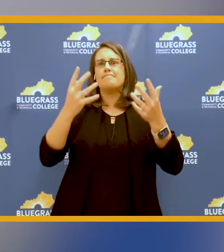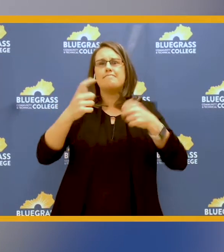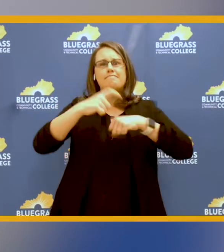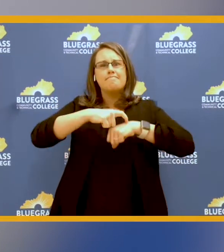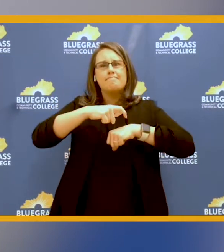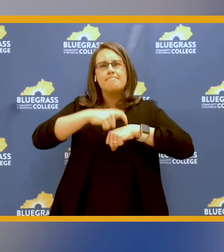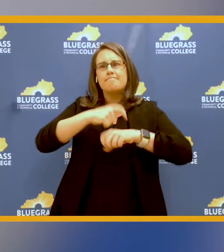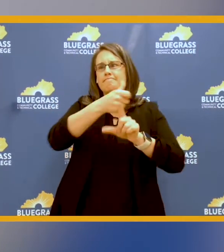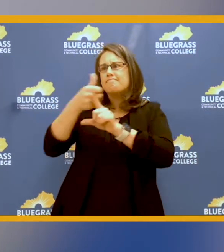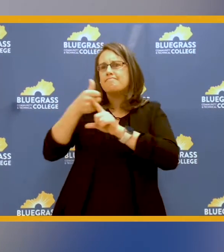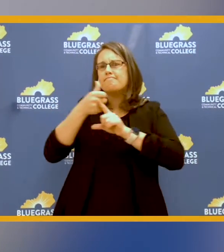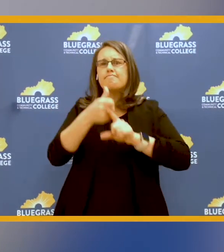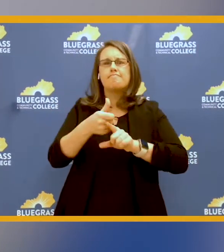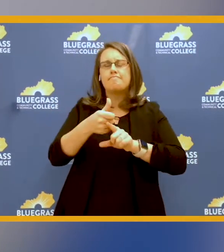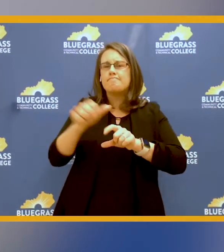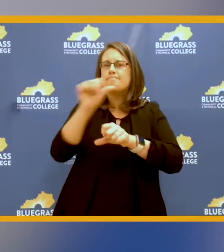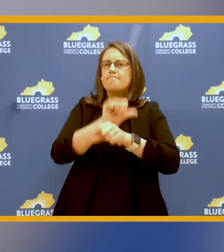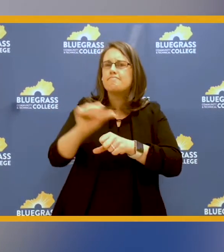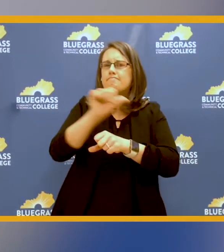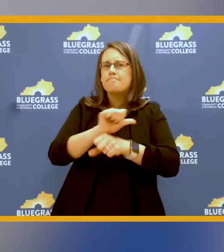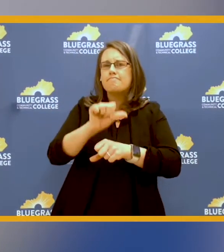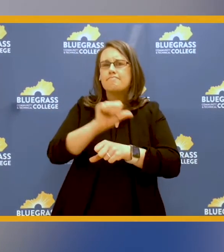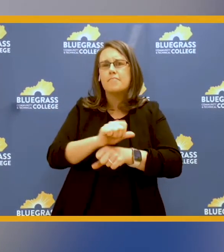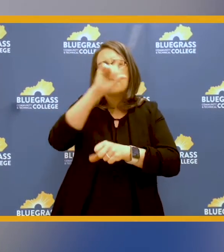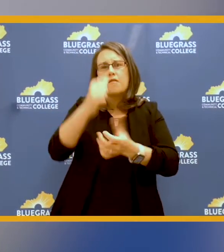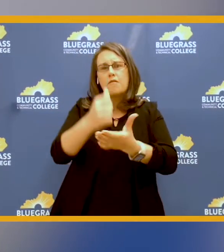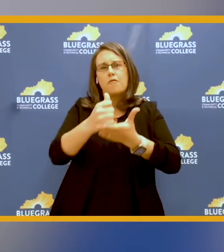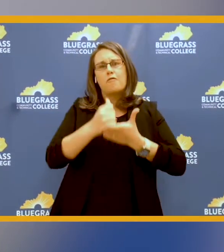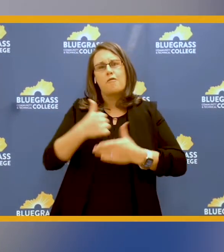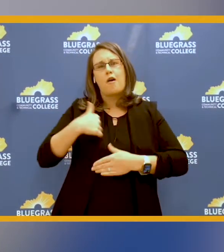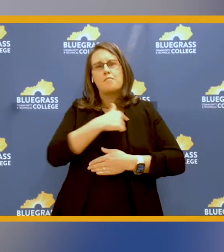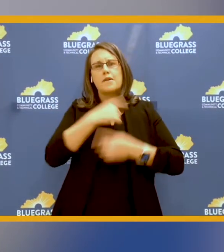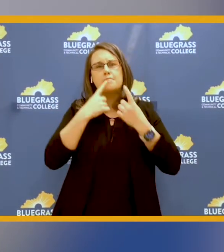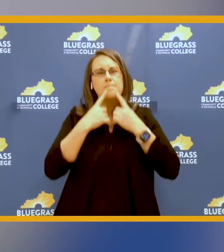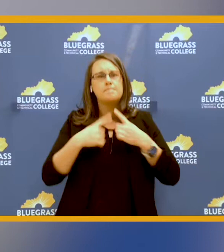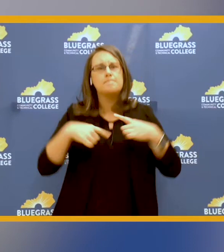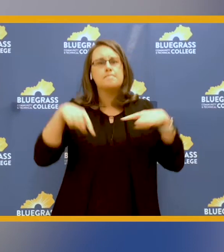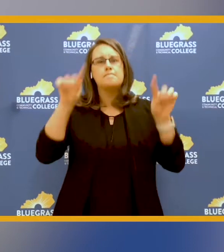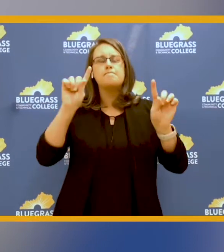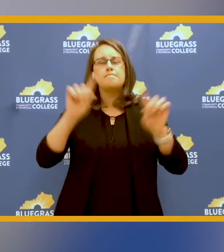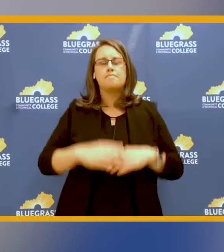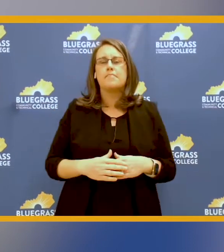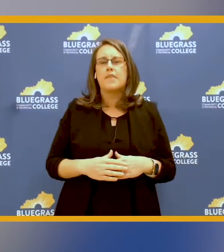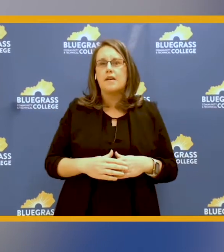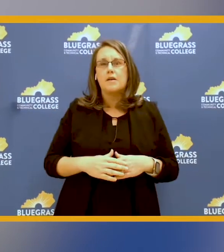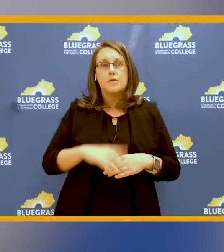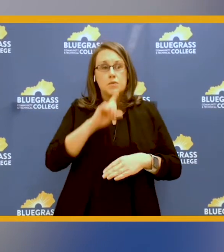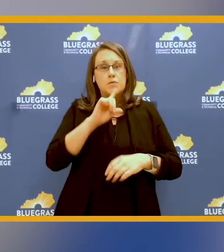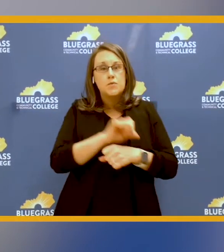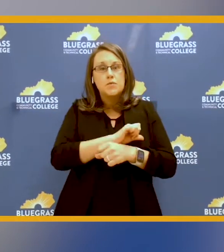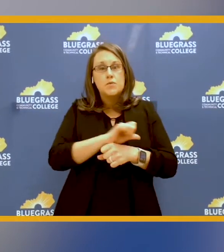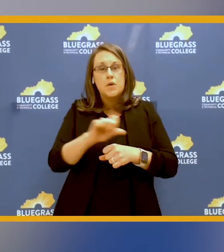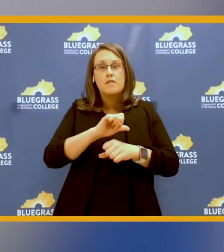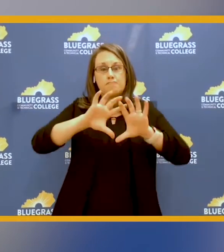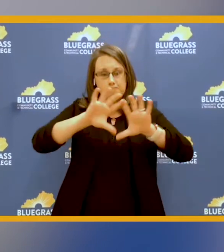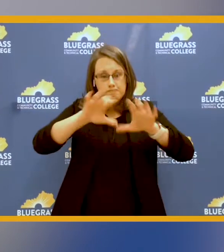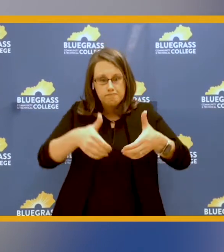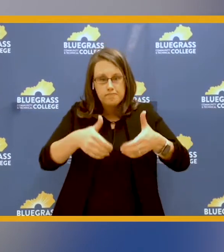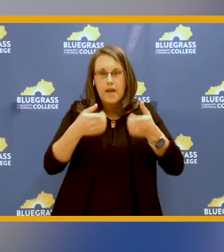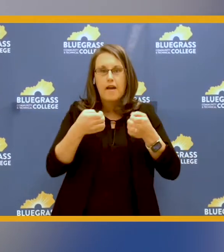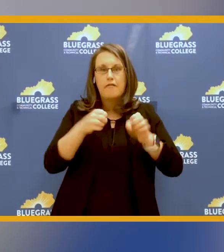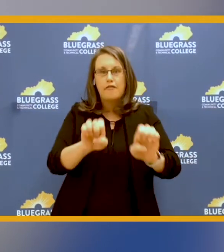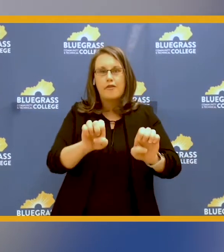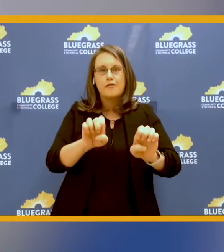you all have made to get us to this point. It was truly a collective effort, wasn't